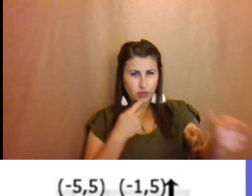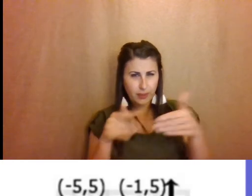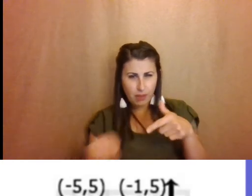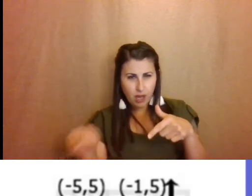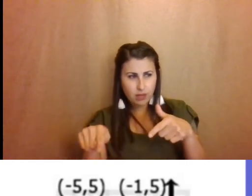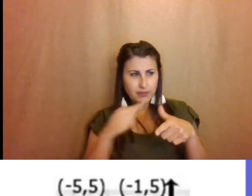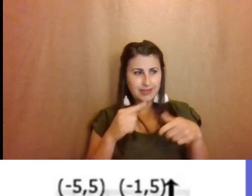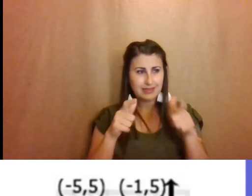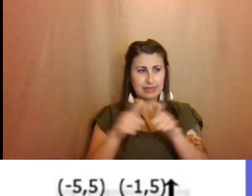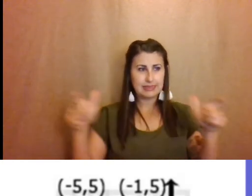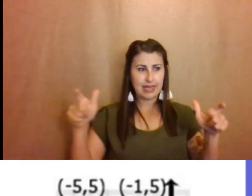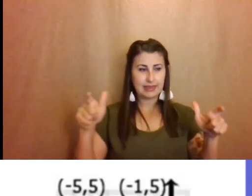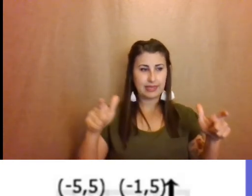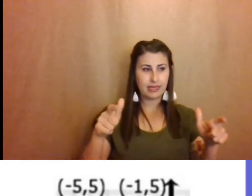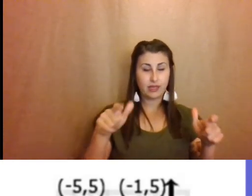one by 2.